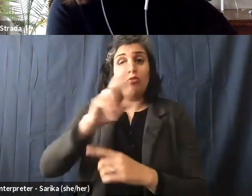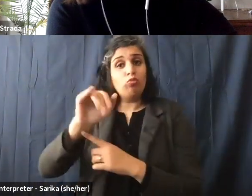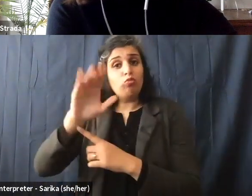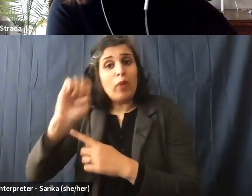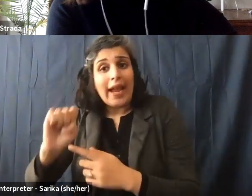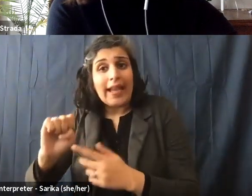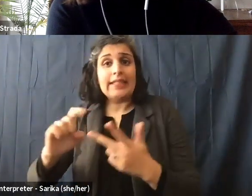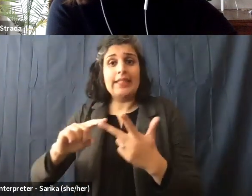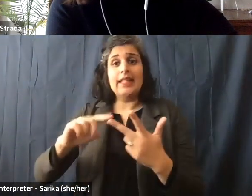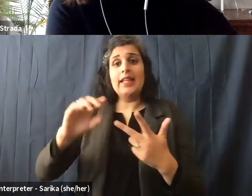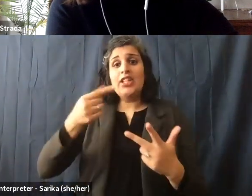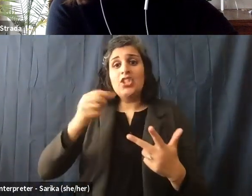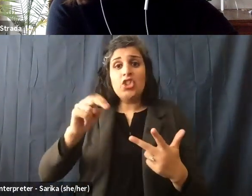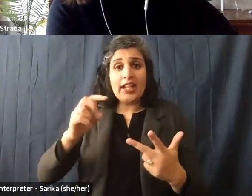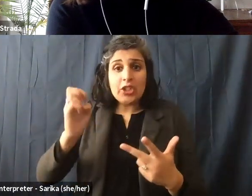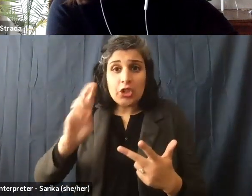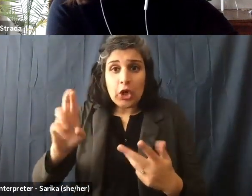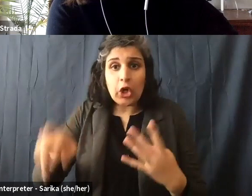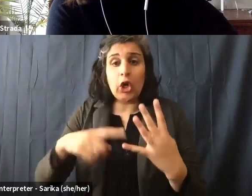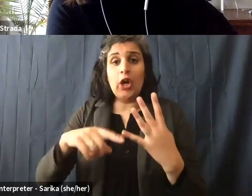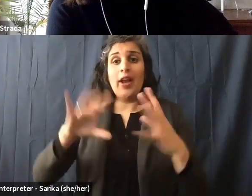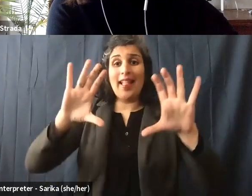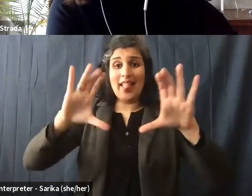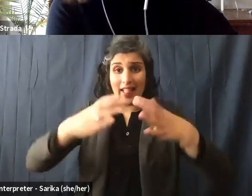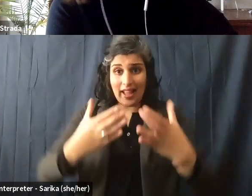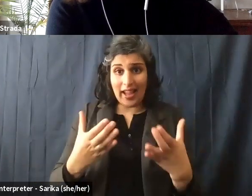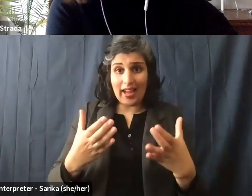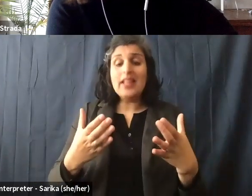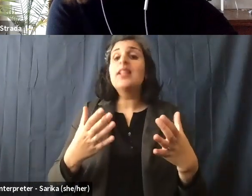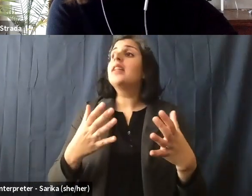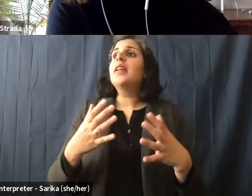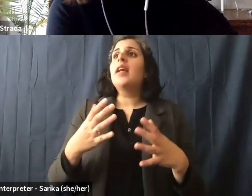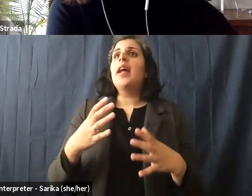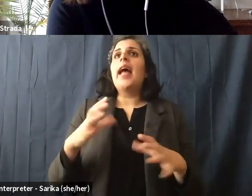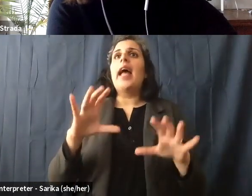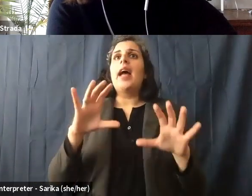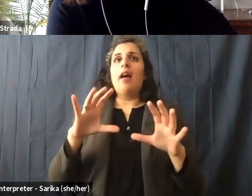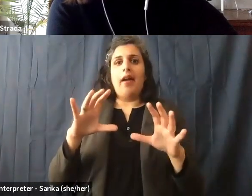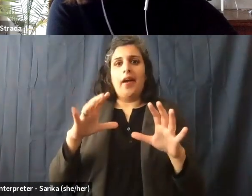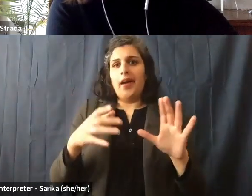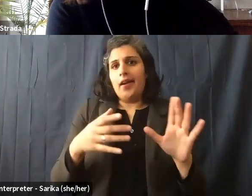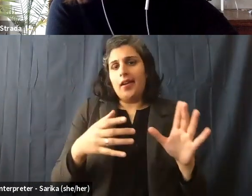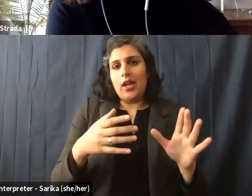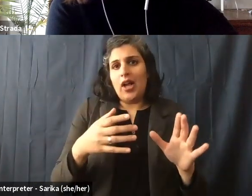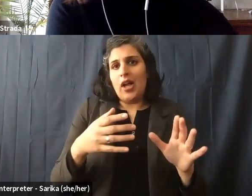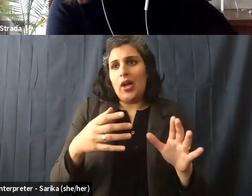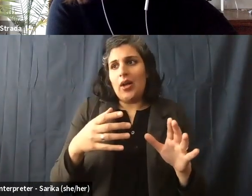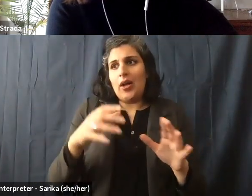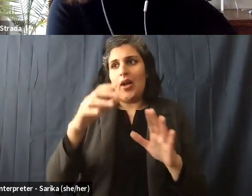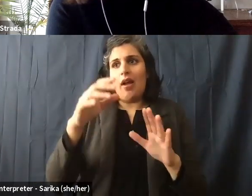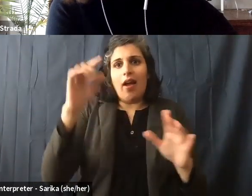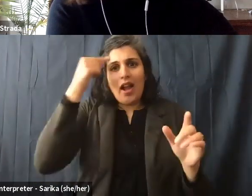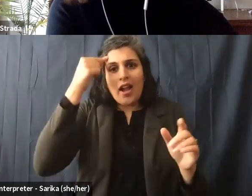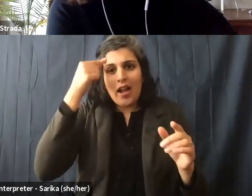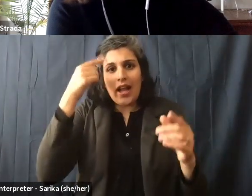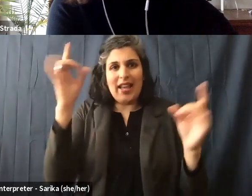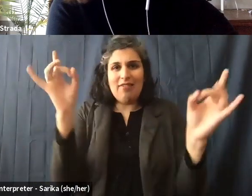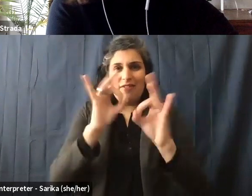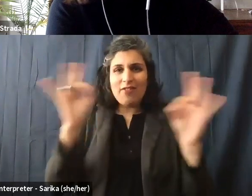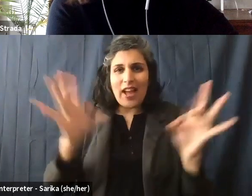about the state violence that's brought to bear on society to keep those hierarchies in place.